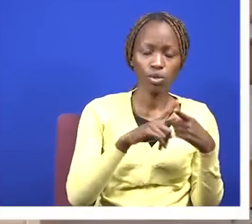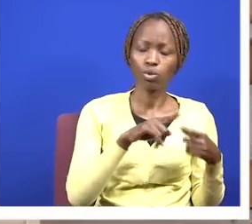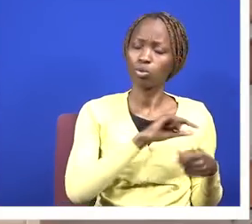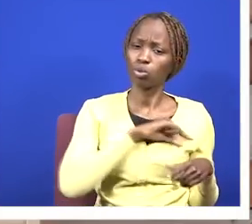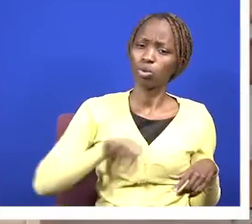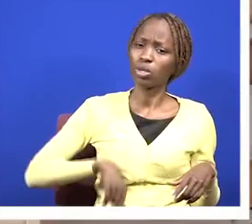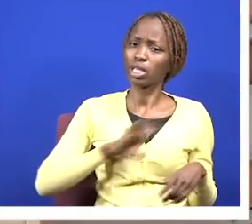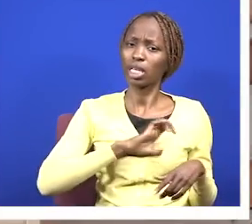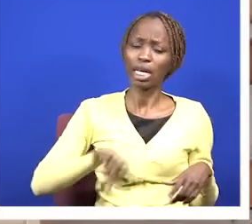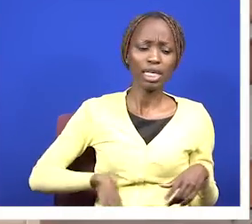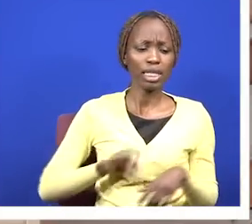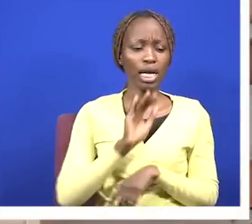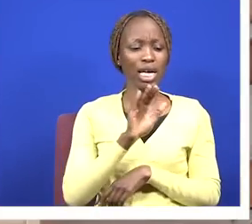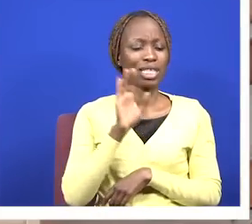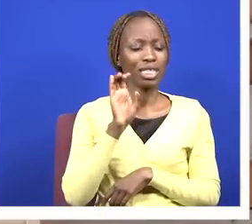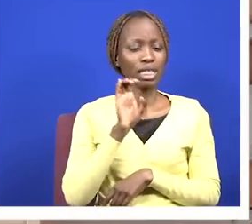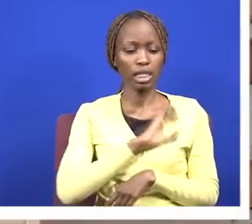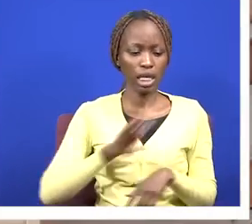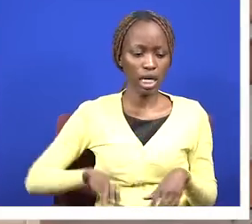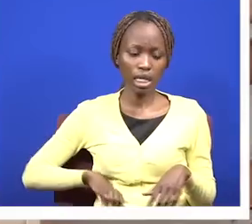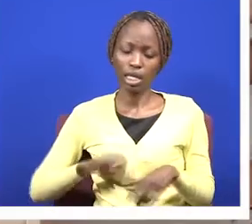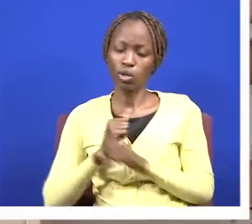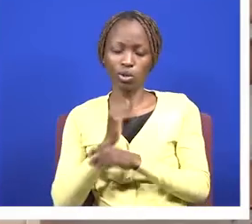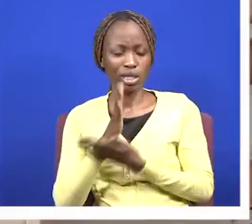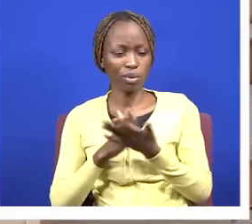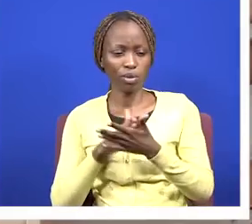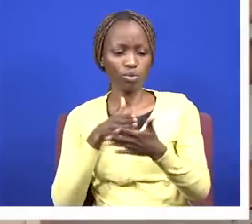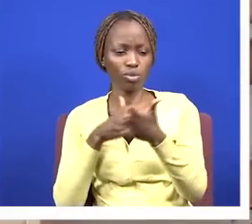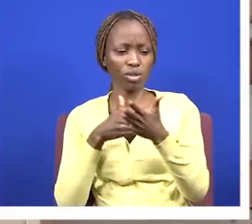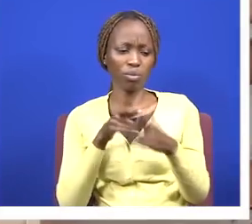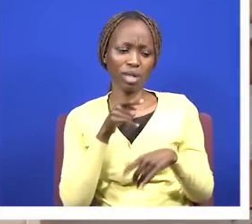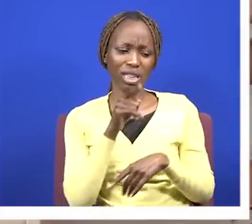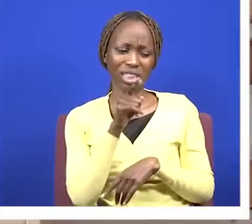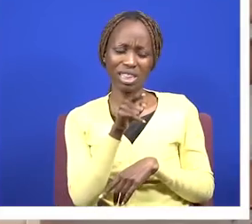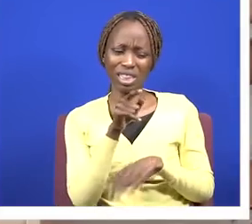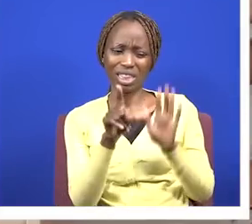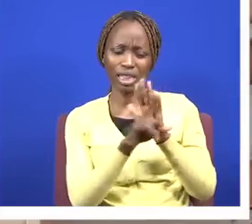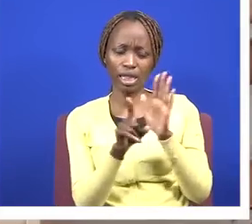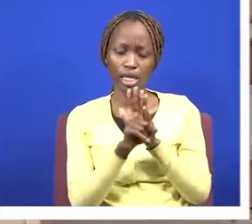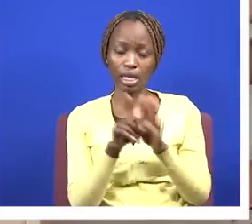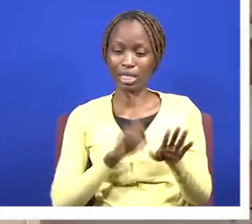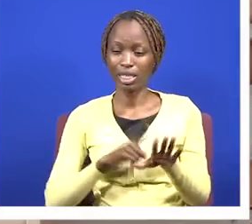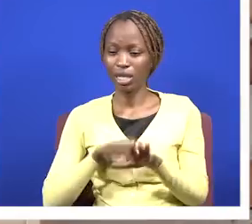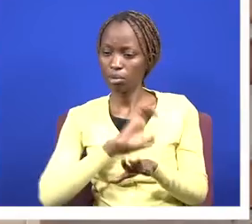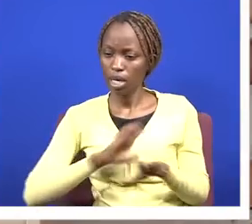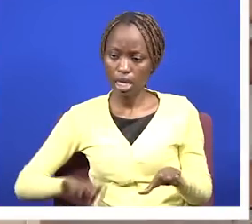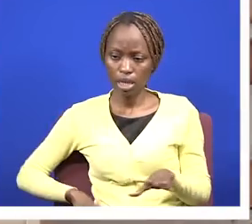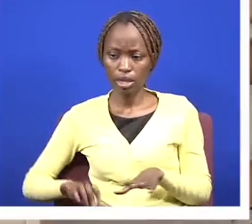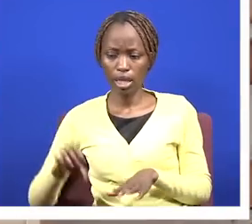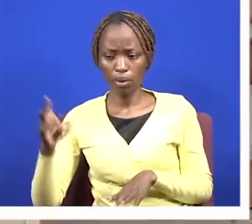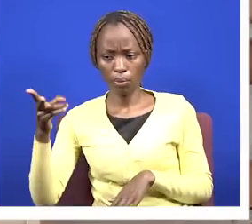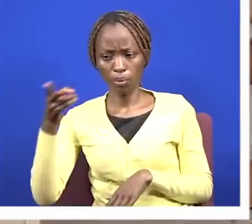and he asked her to do something to stop this wicked plan. Now, when Esther heard